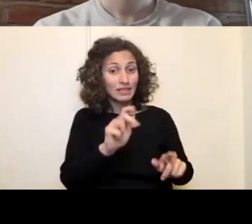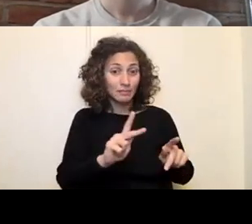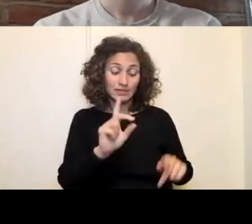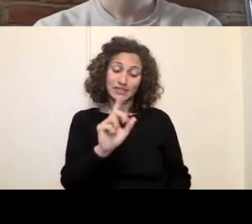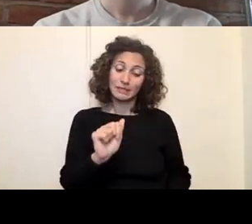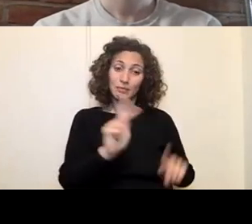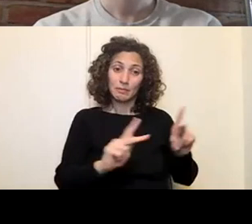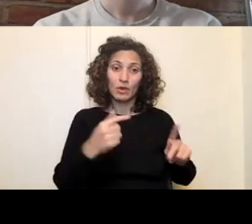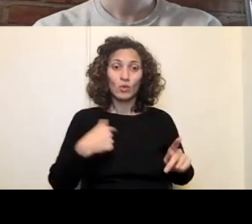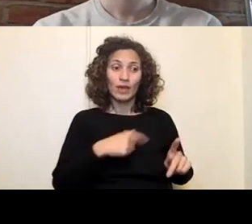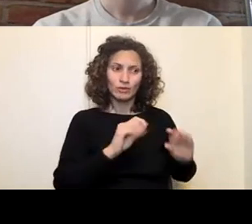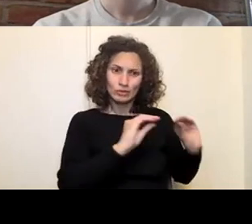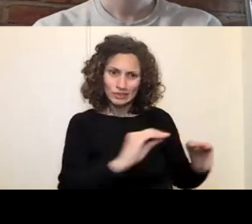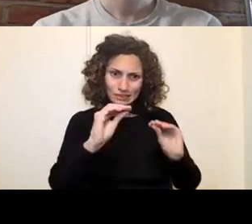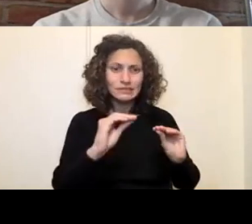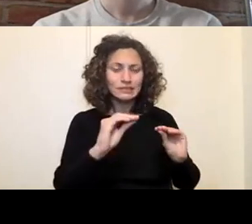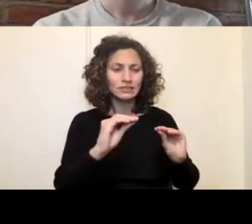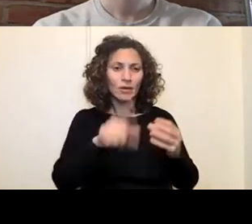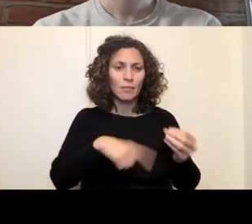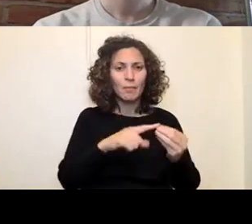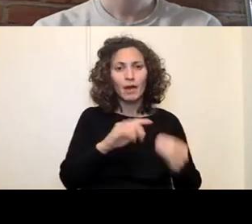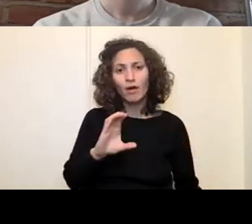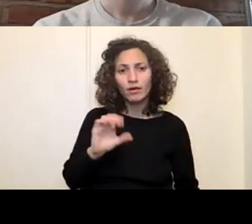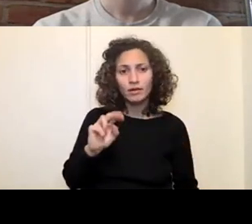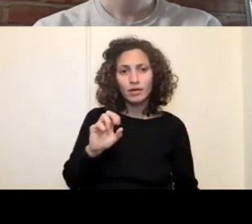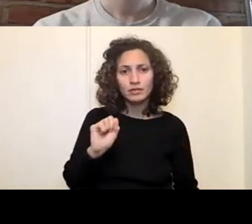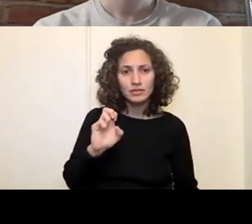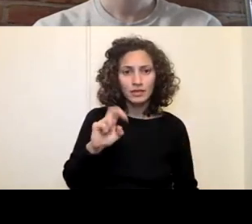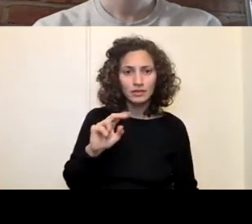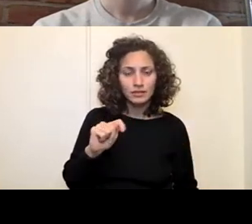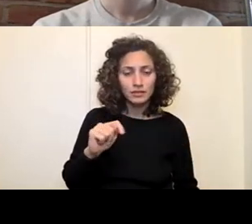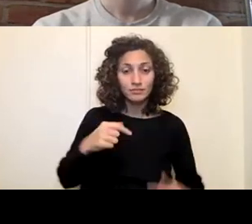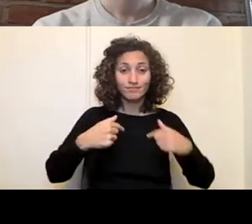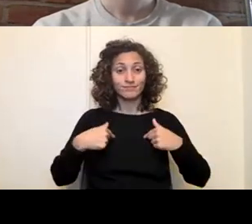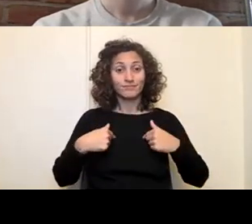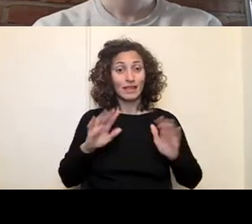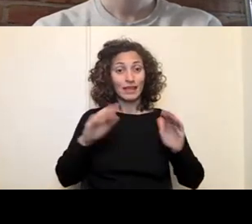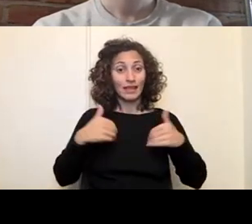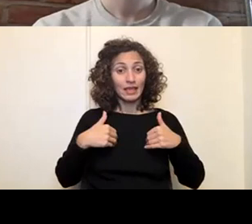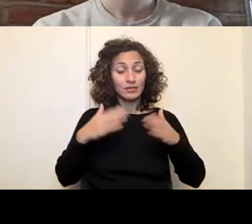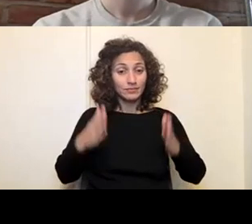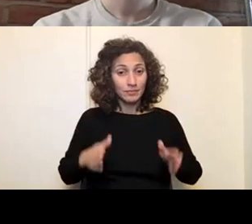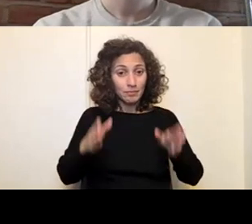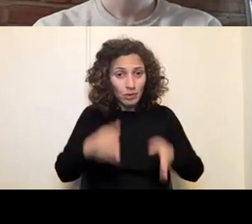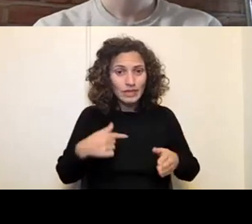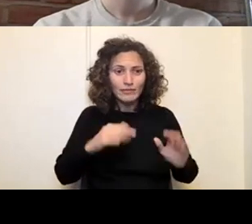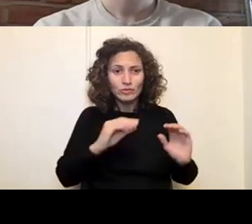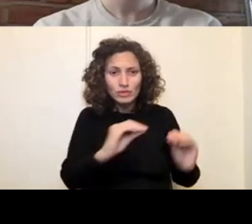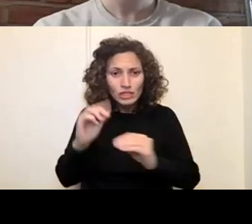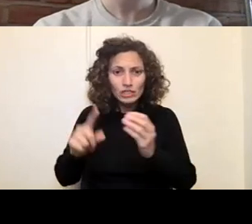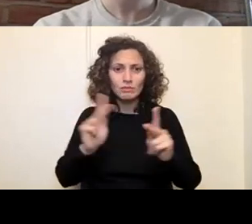the overlap with autism, it's especially important to me to be teaching people to respect their own boundaries. Autistic people